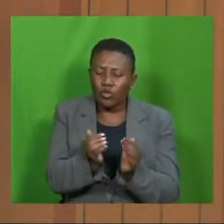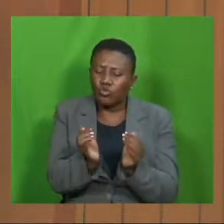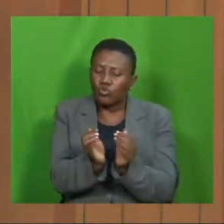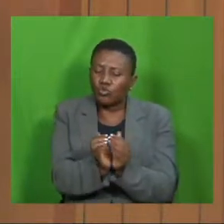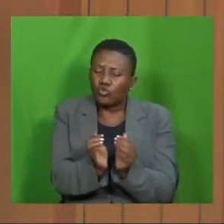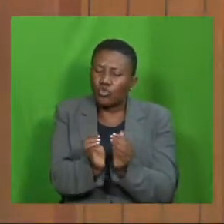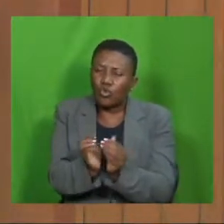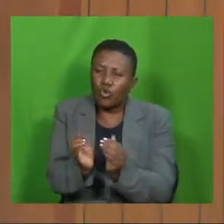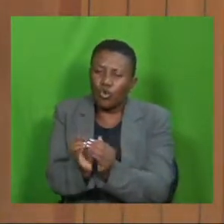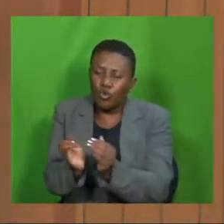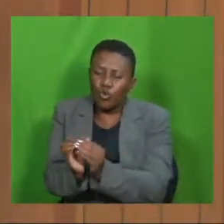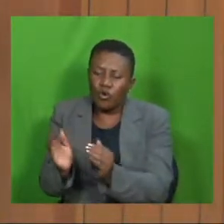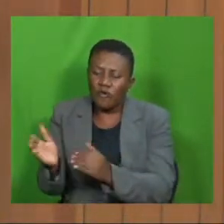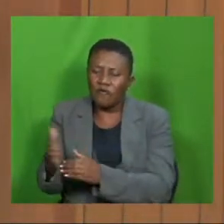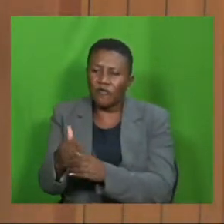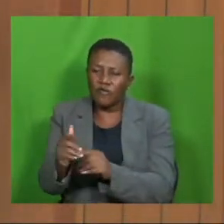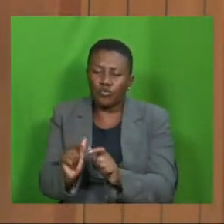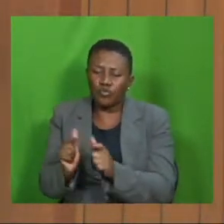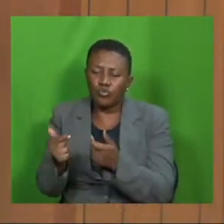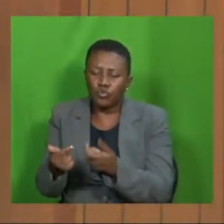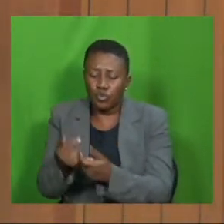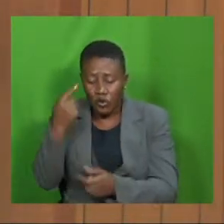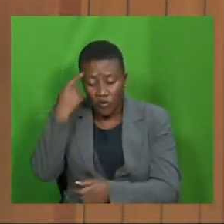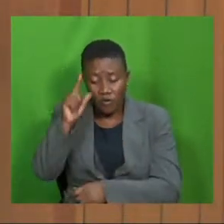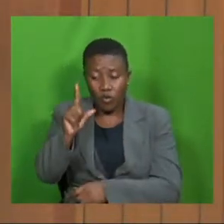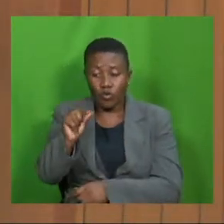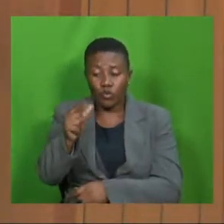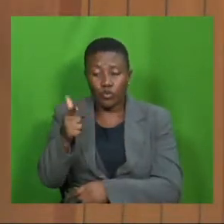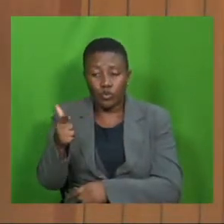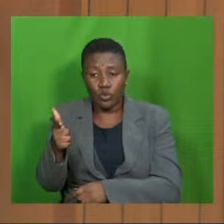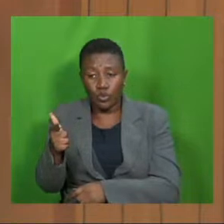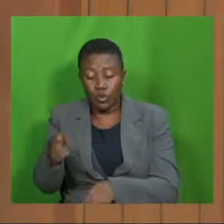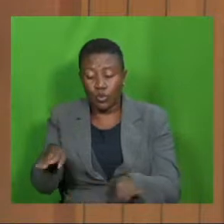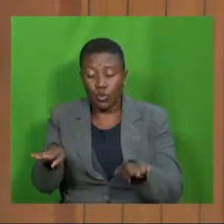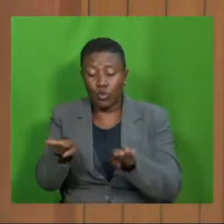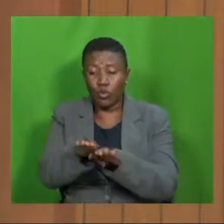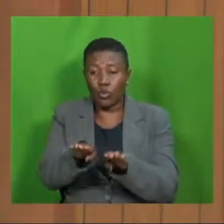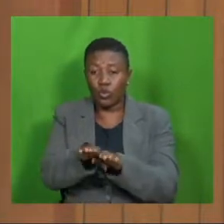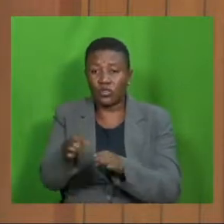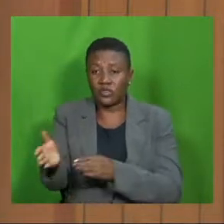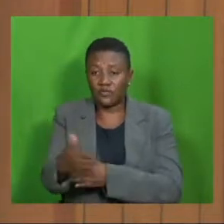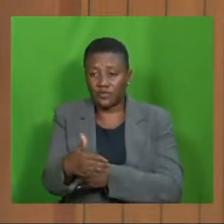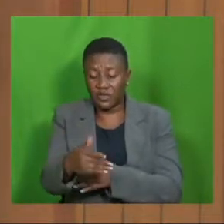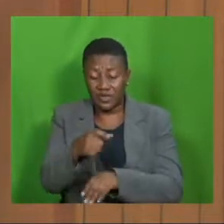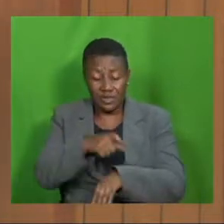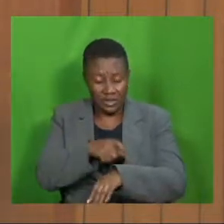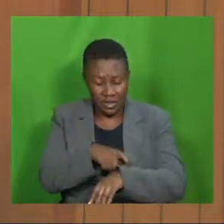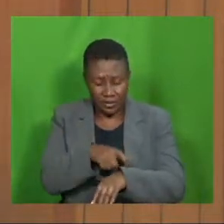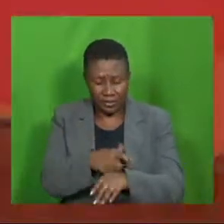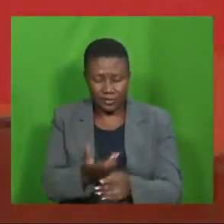fisherfolk for the 2021 close fishing season, which is imminent.